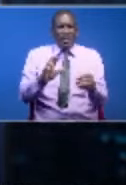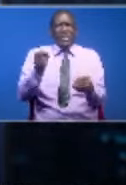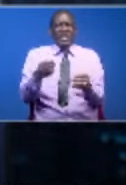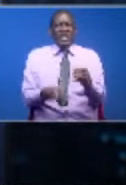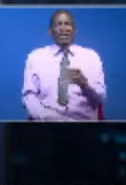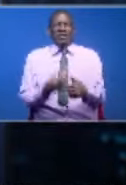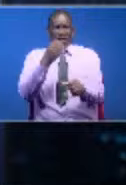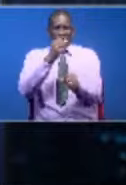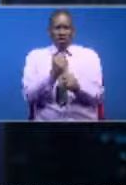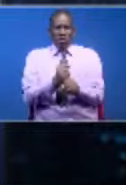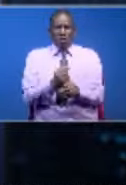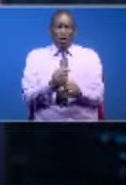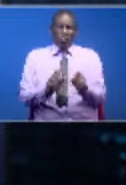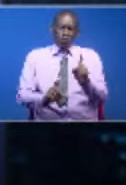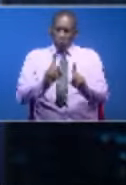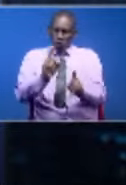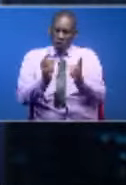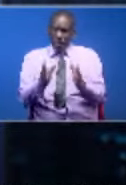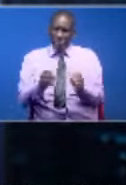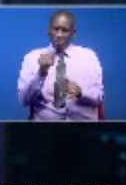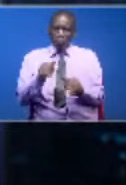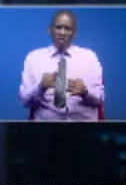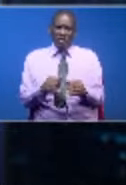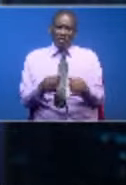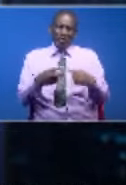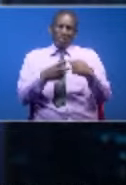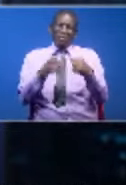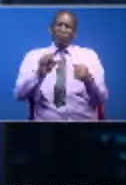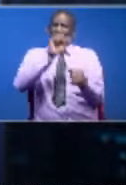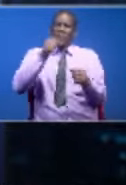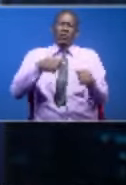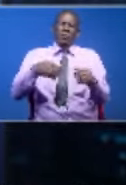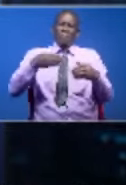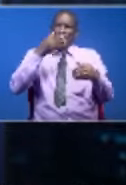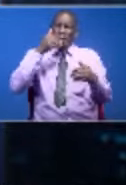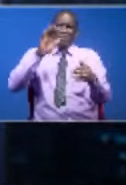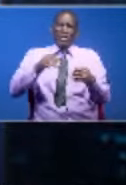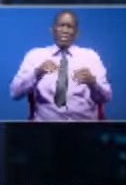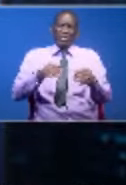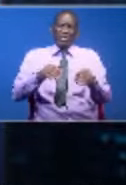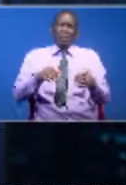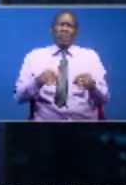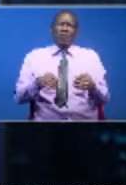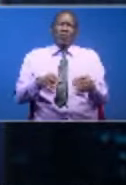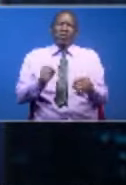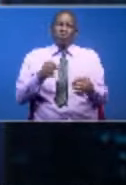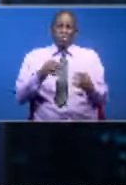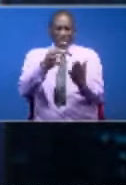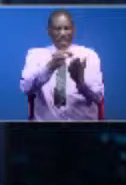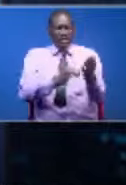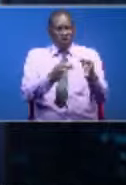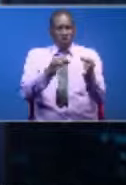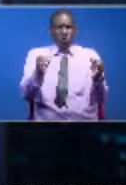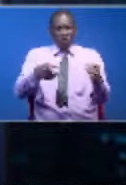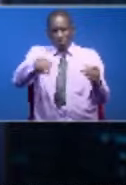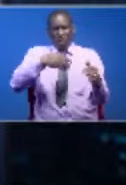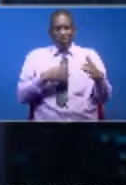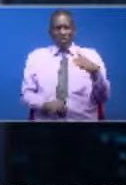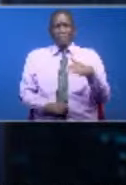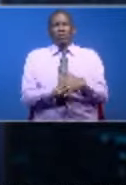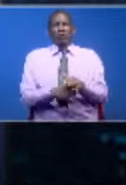with cook stoves that are 70% more efficient than conventional cook stove. The list goes on and on. We have supported some